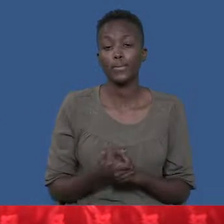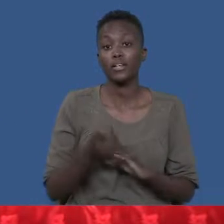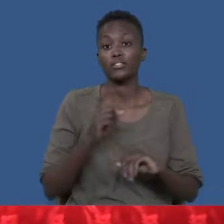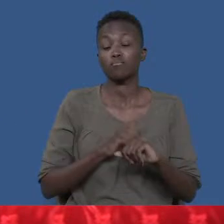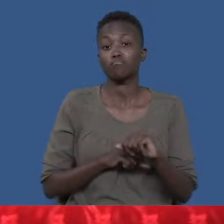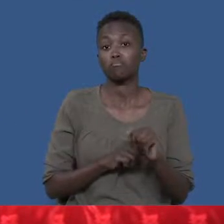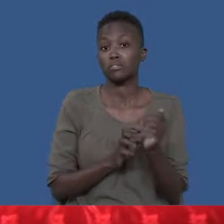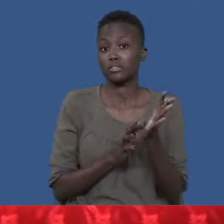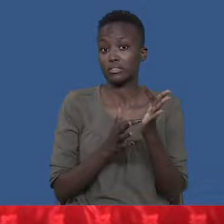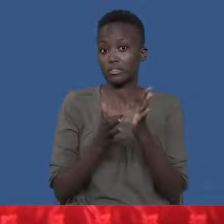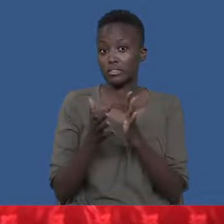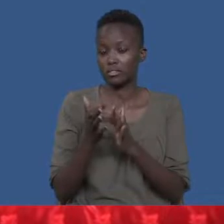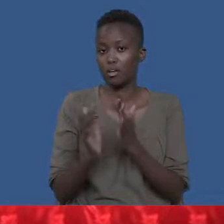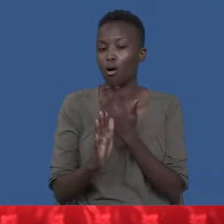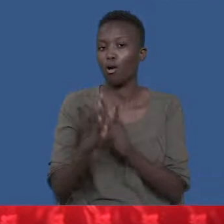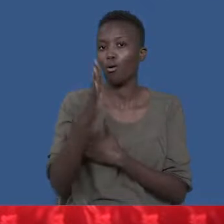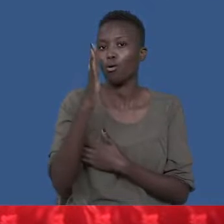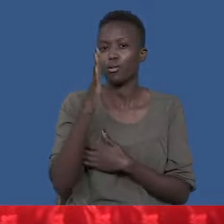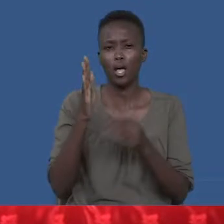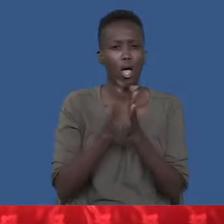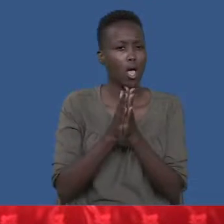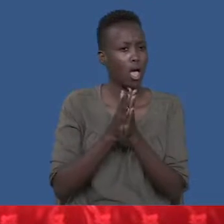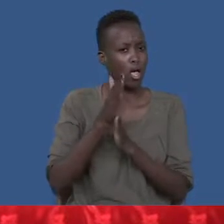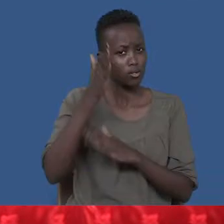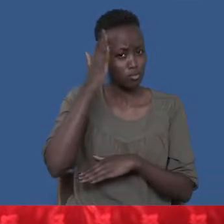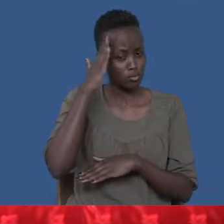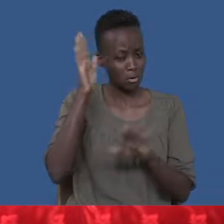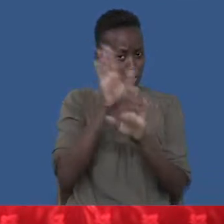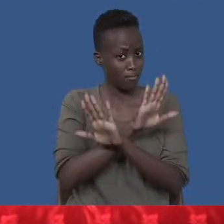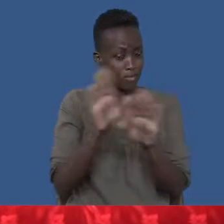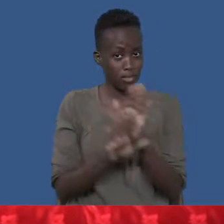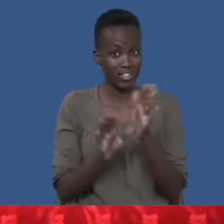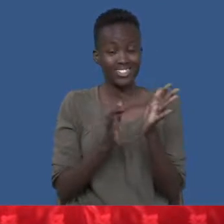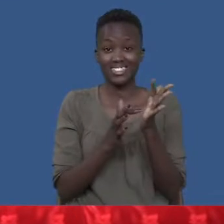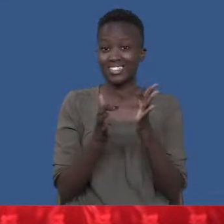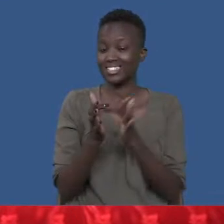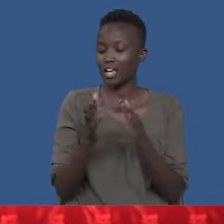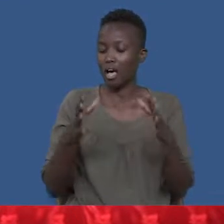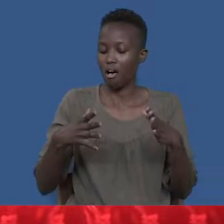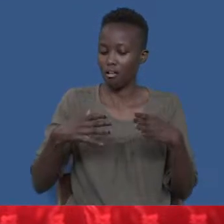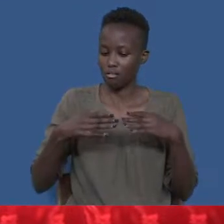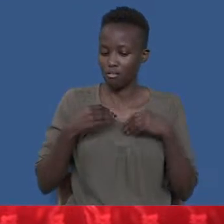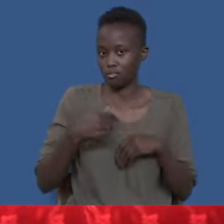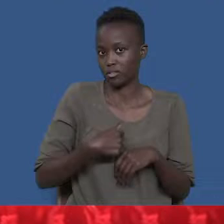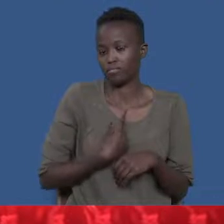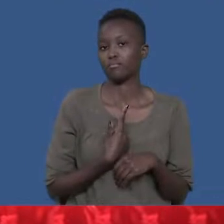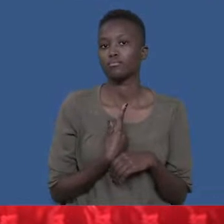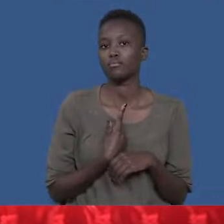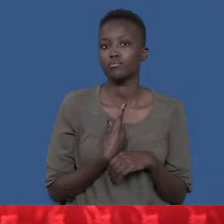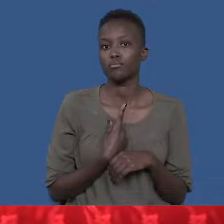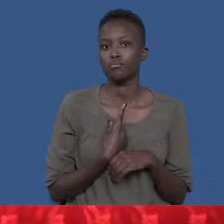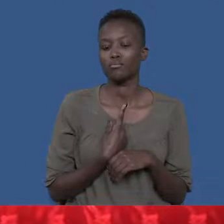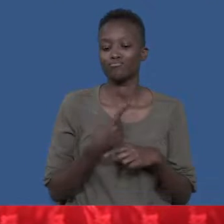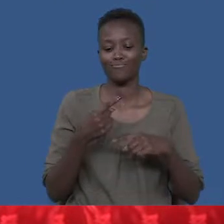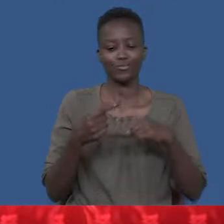Jesus is God and knows everything, he still allows himself to face